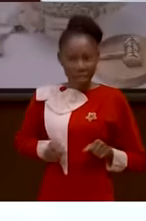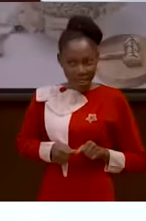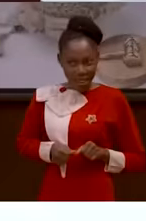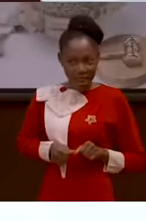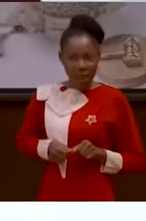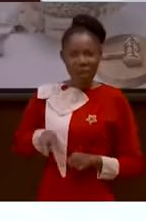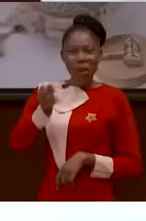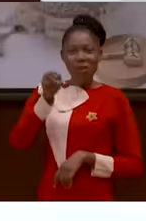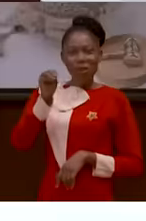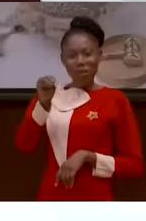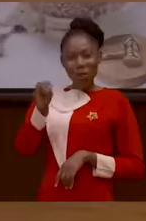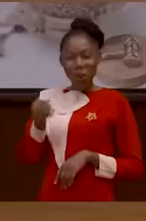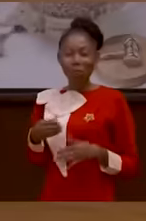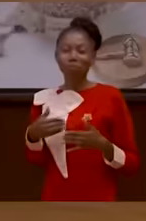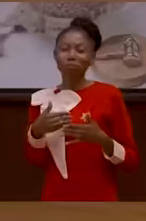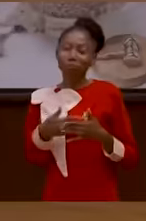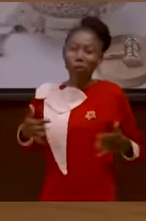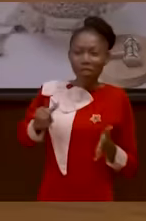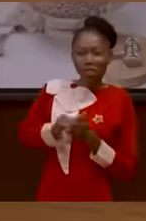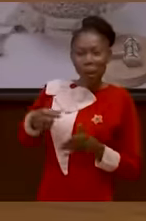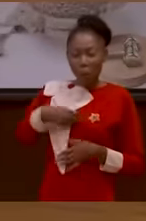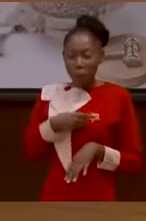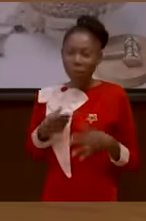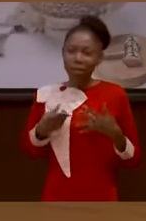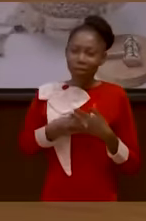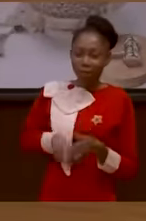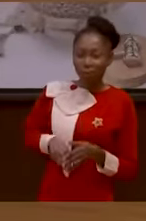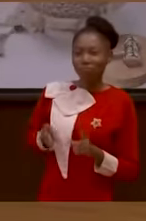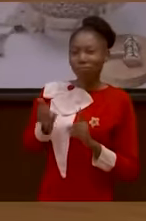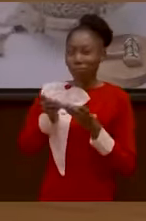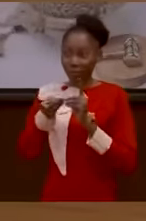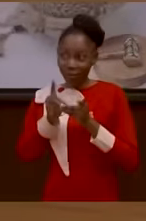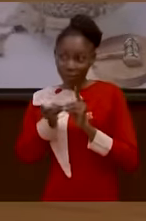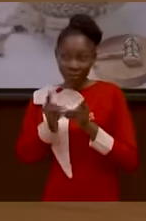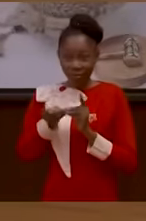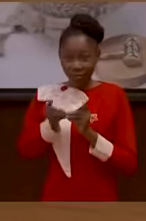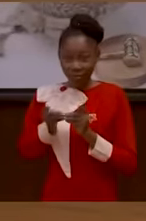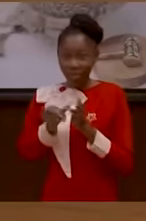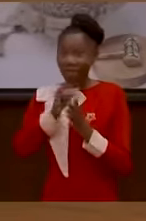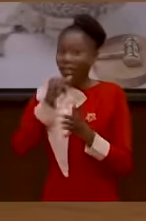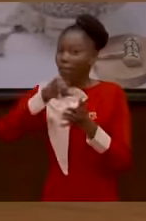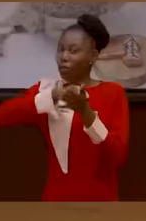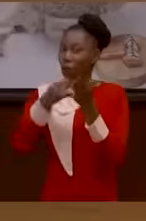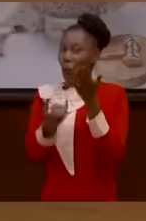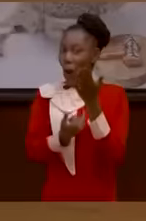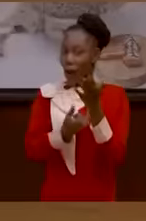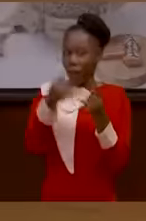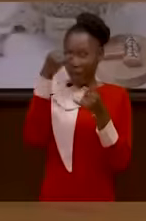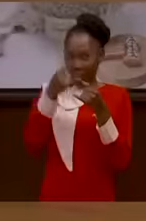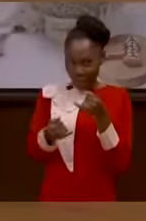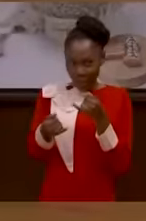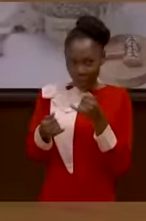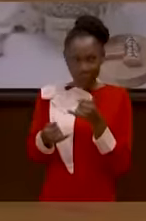before then. So, we met, we be friends. So, we started dating by January ending